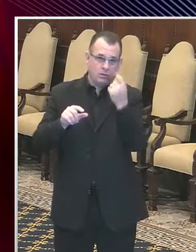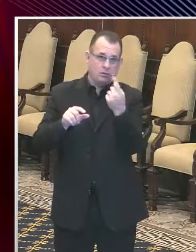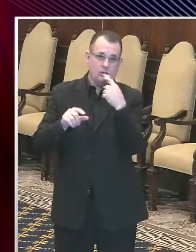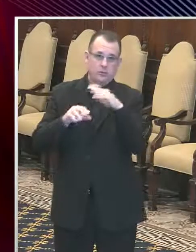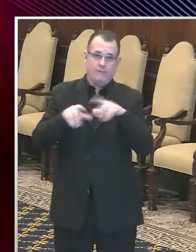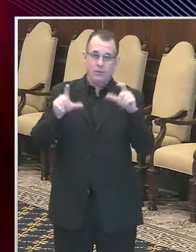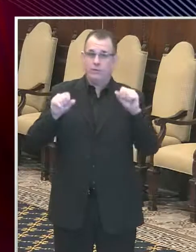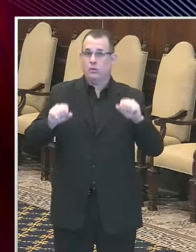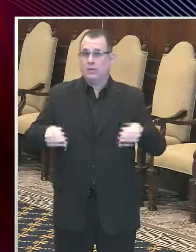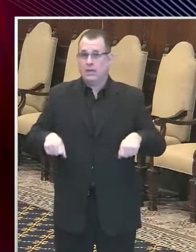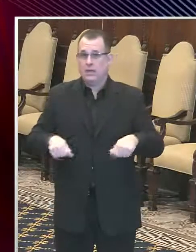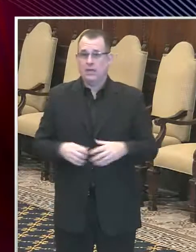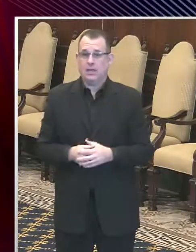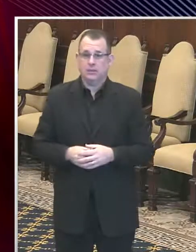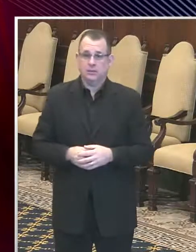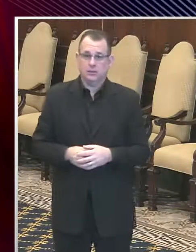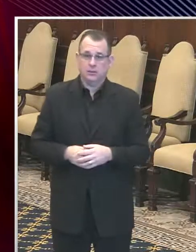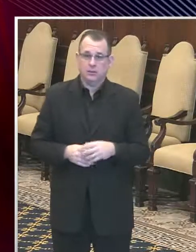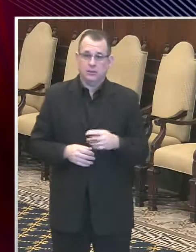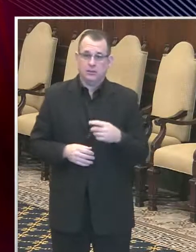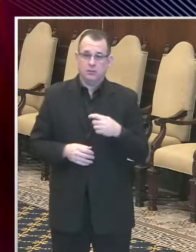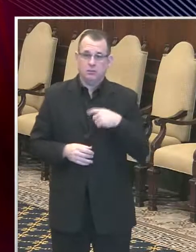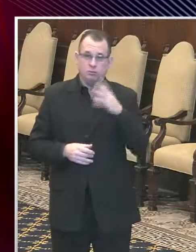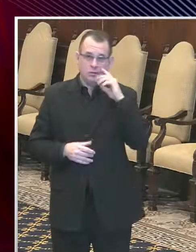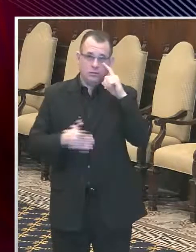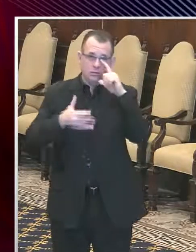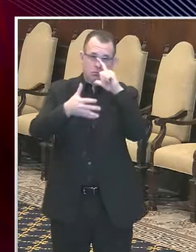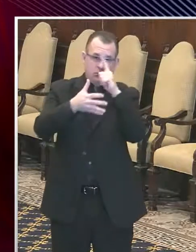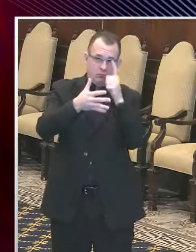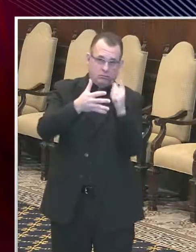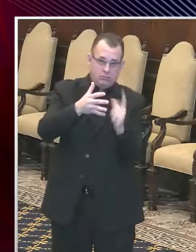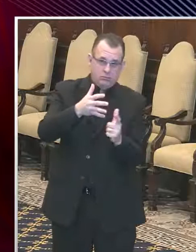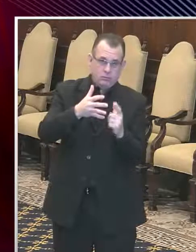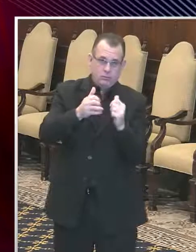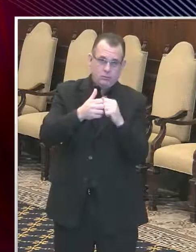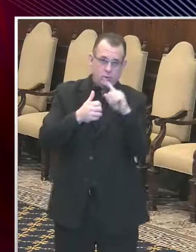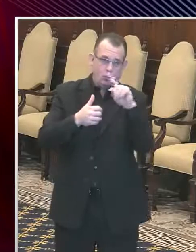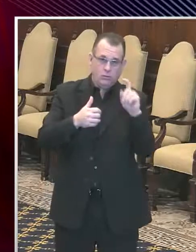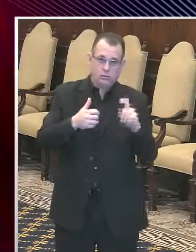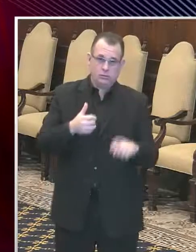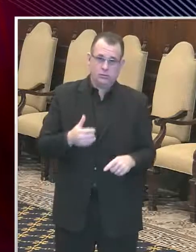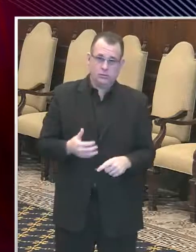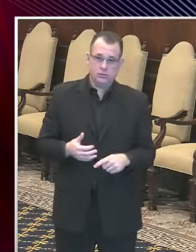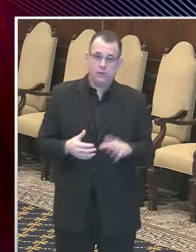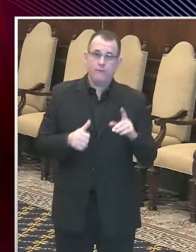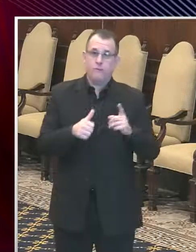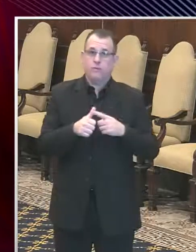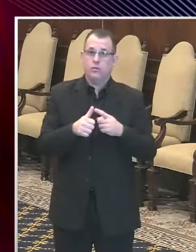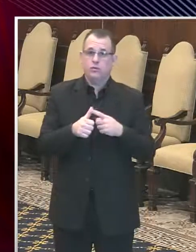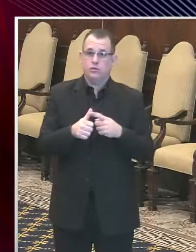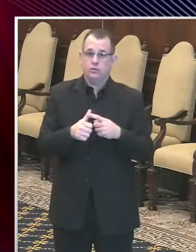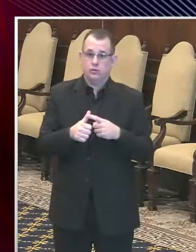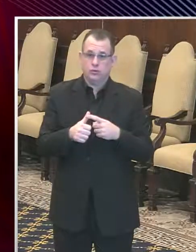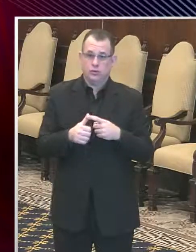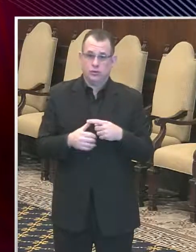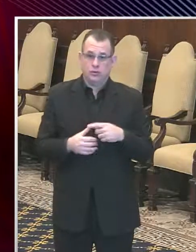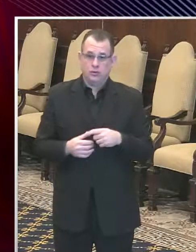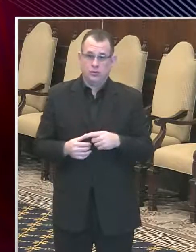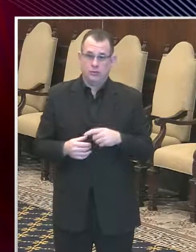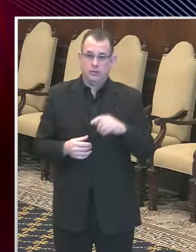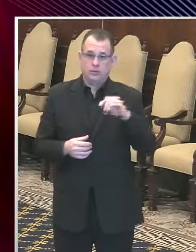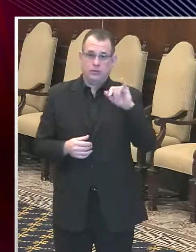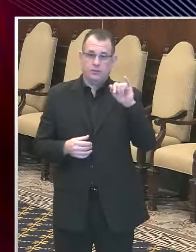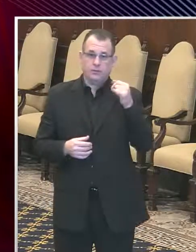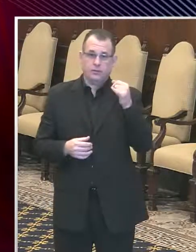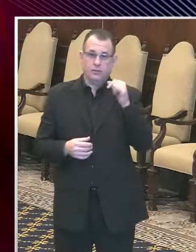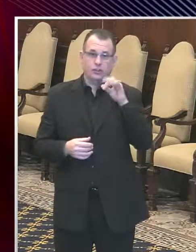will unmute you one by one to answer your questions. First up, we are going to Jeff Cole with Fox